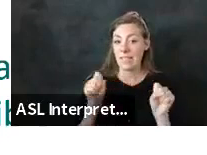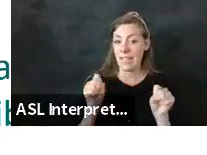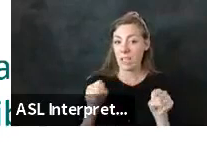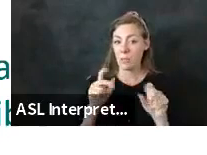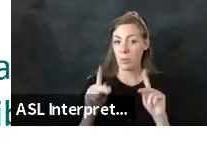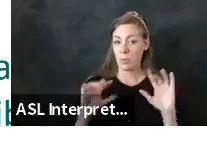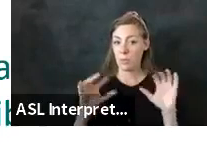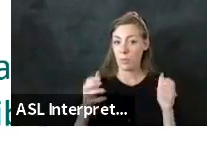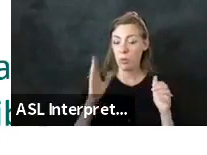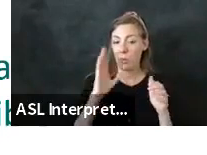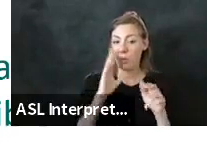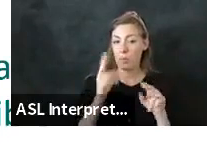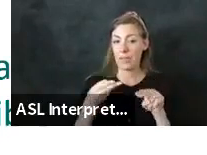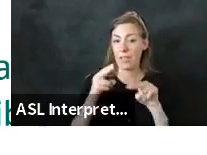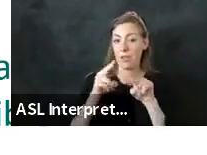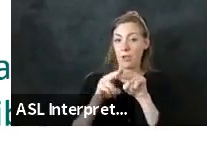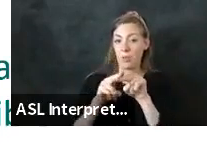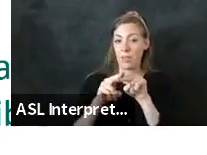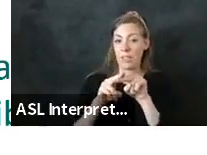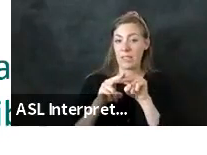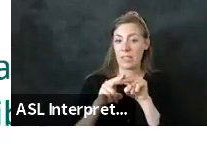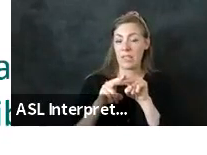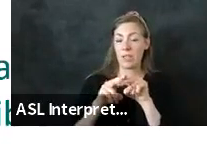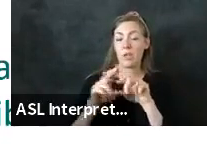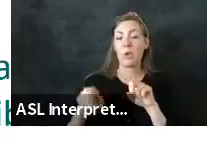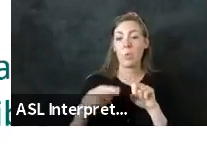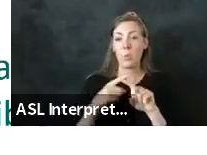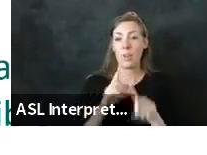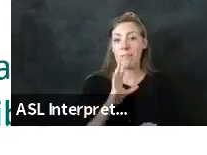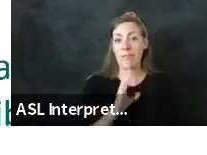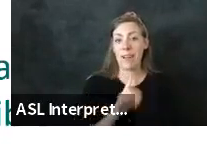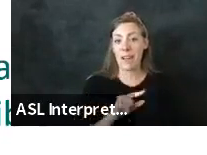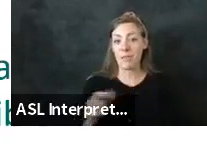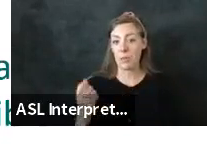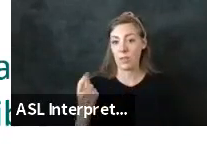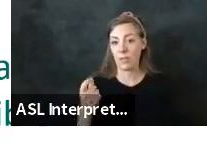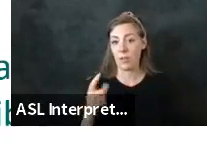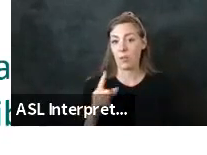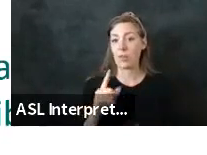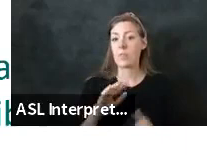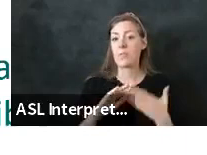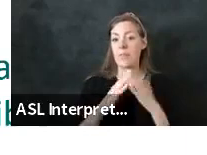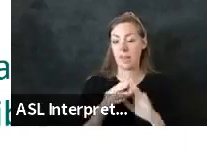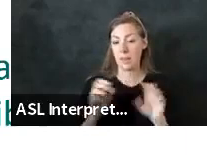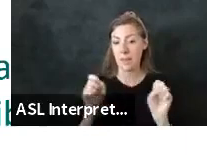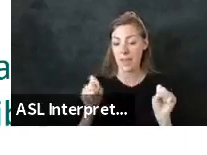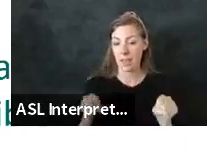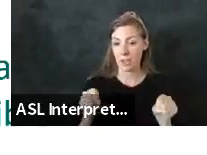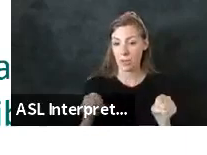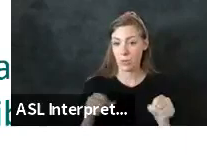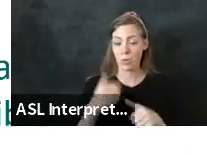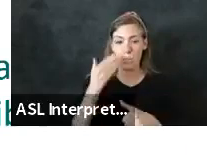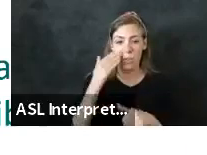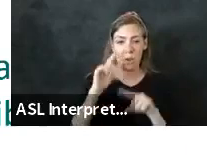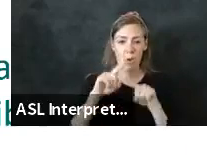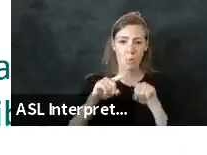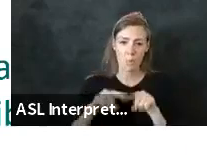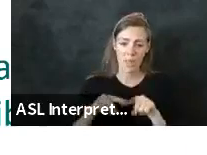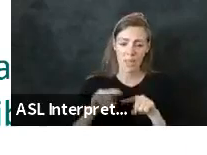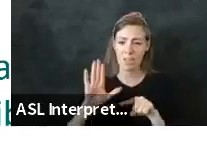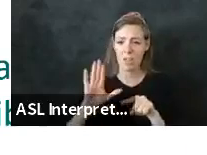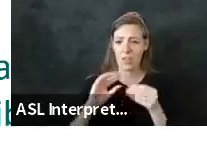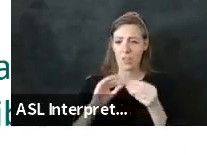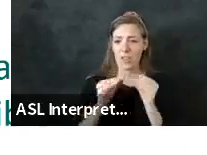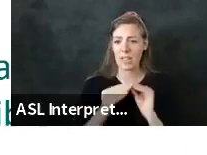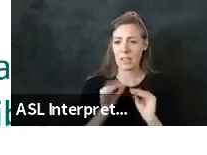be increasing once 5 to 11-year-olds are eligible. And we know based on census data that there are